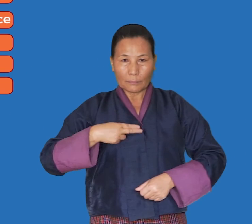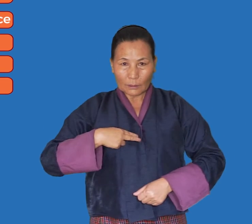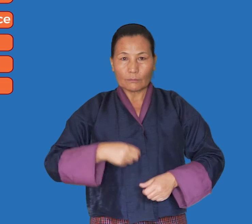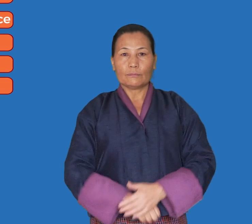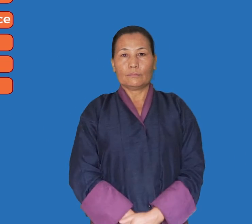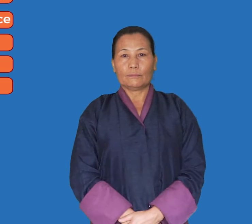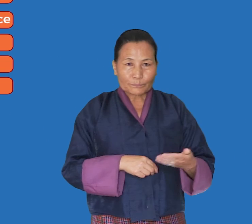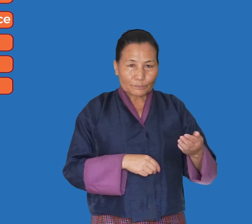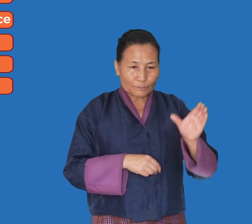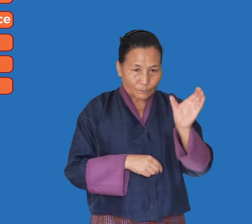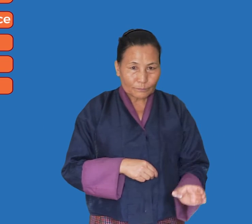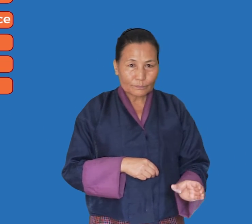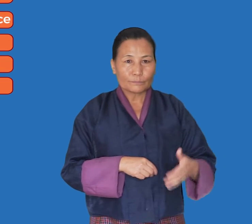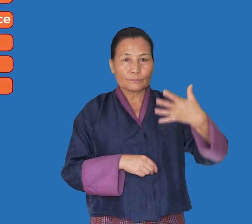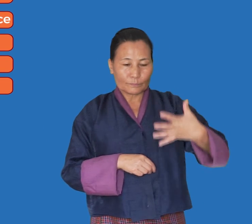source.